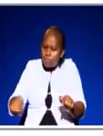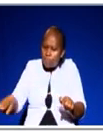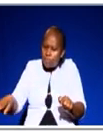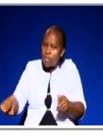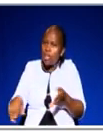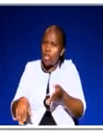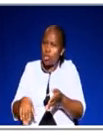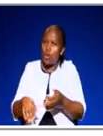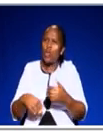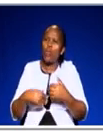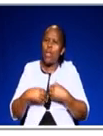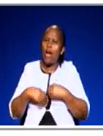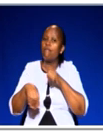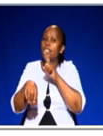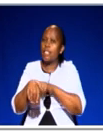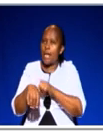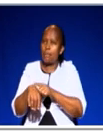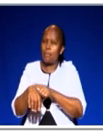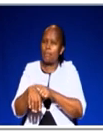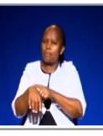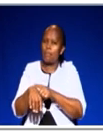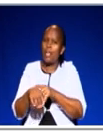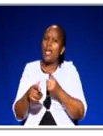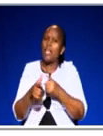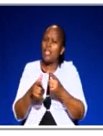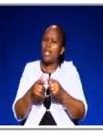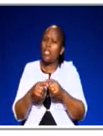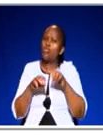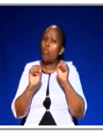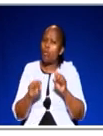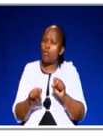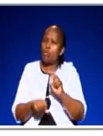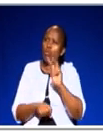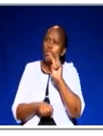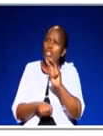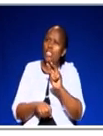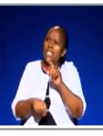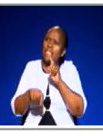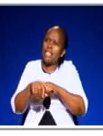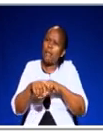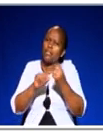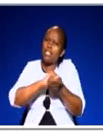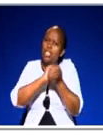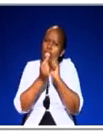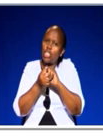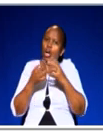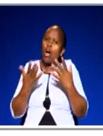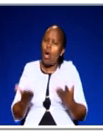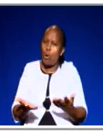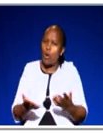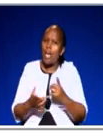axis has got time. And then you can be able to see the way time is changing